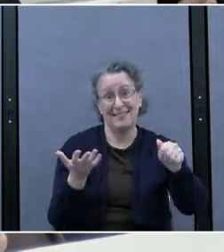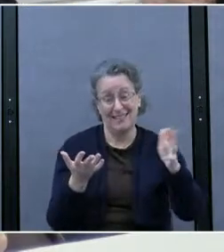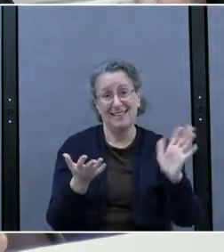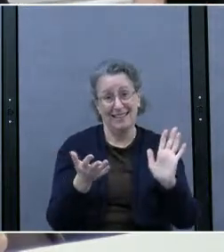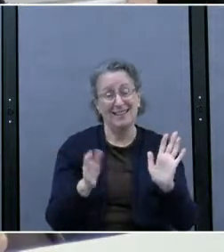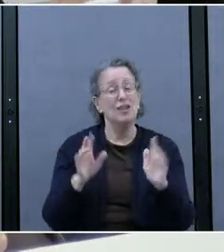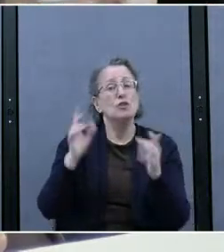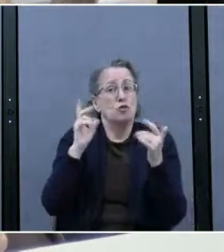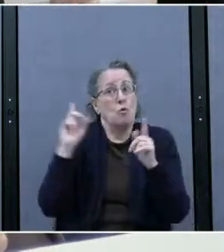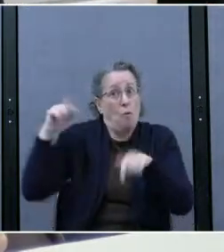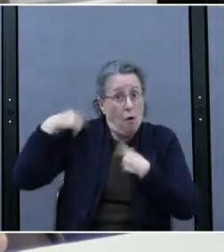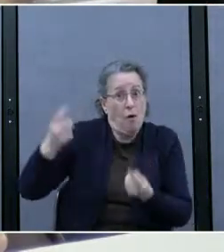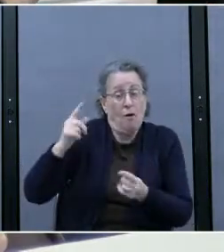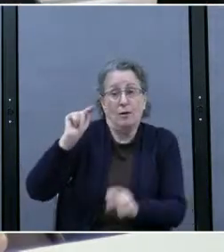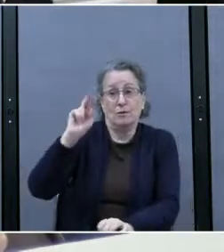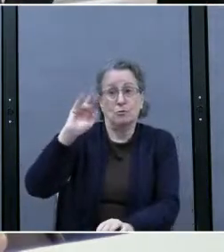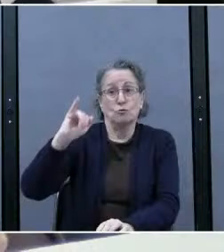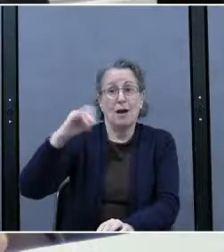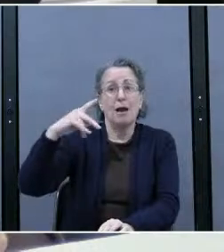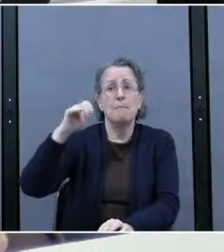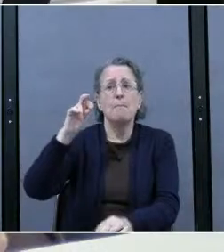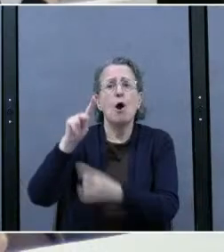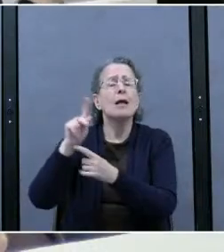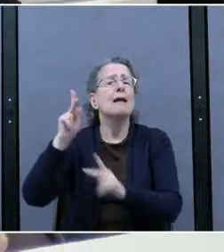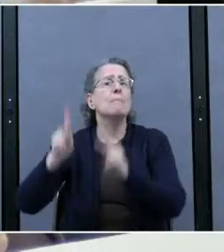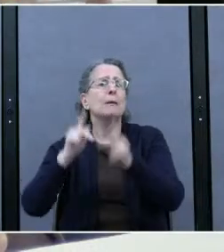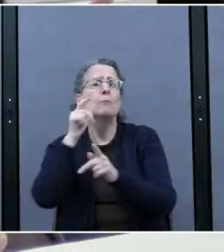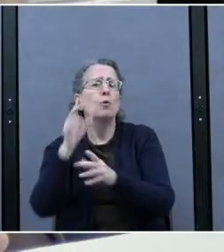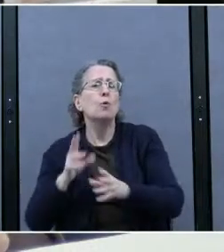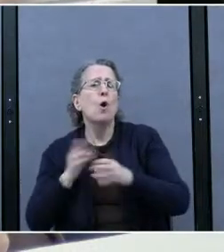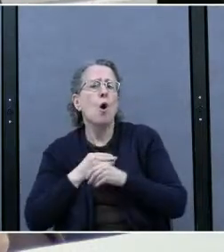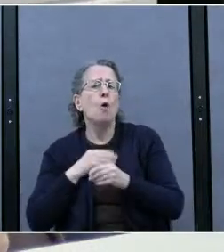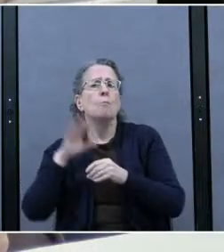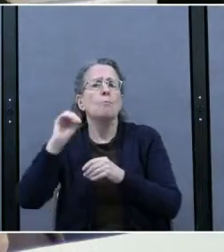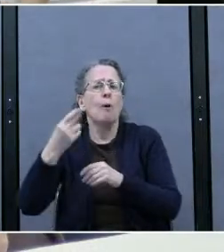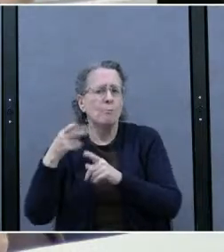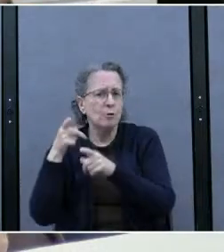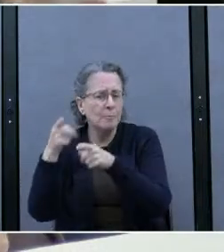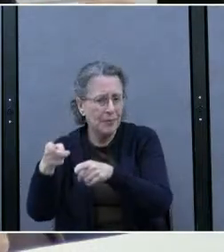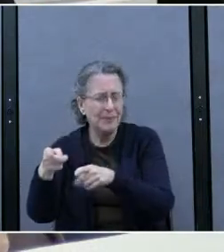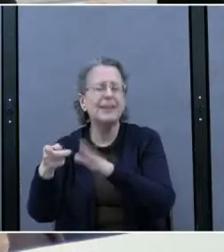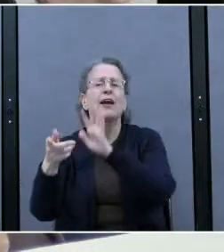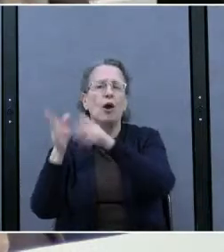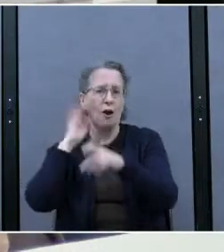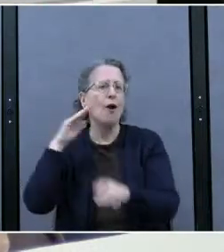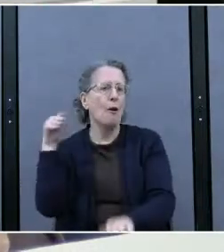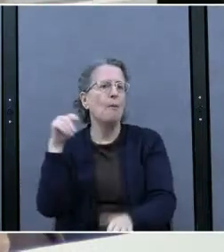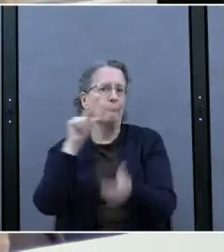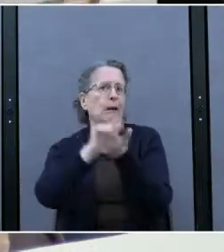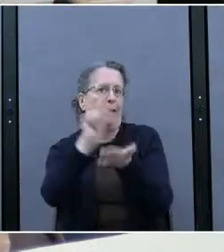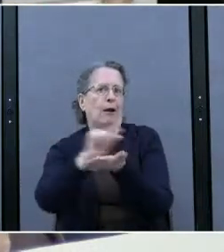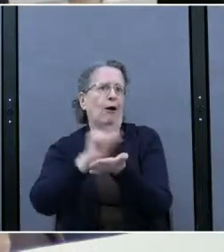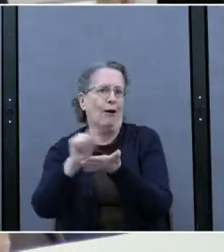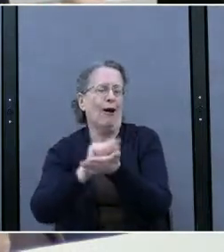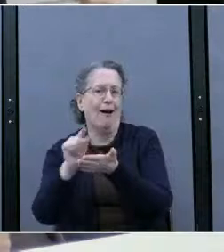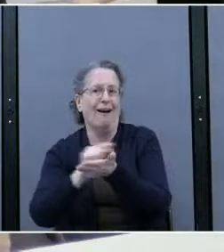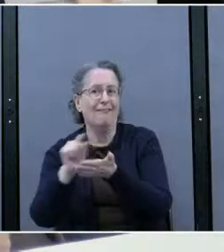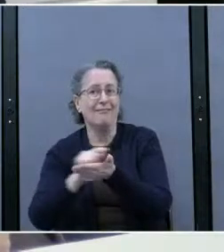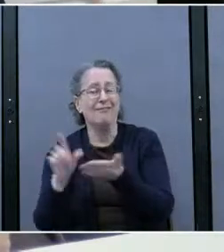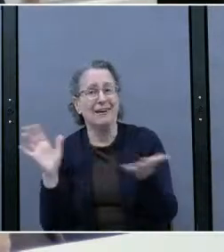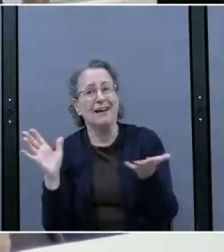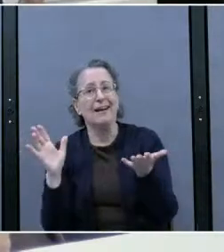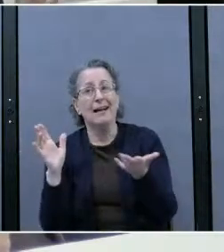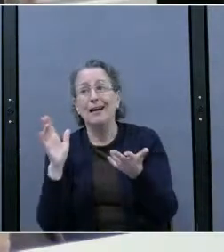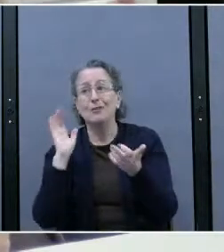the Tri-Park owners. So if you didn't do that, potentially there would be a kind of a two-default system,